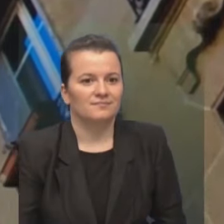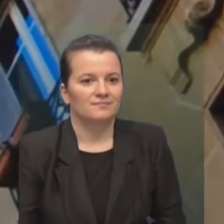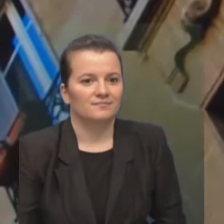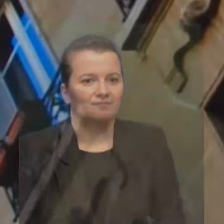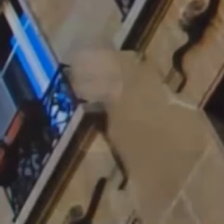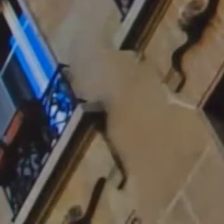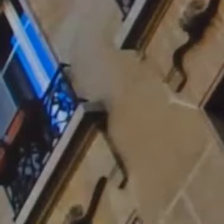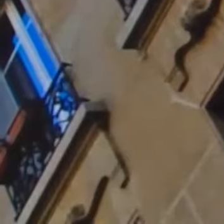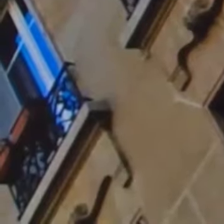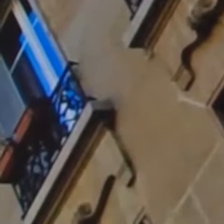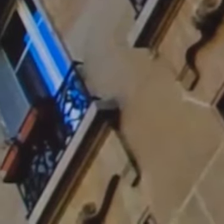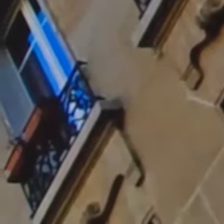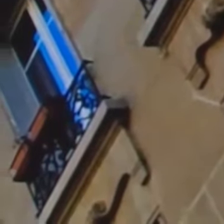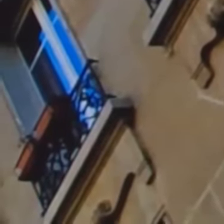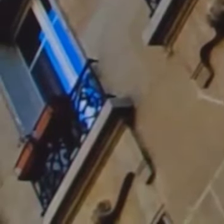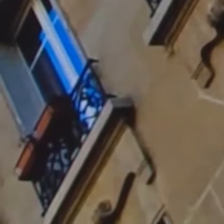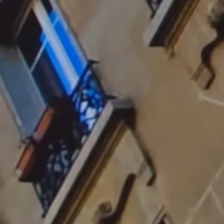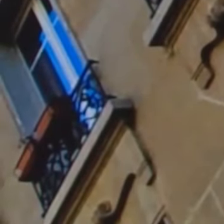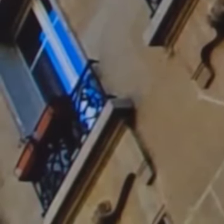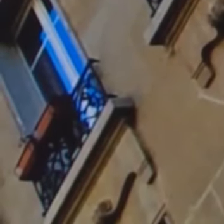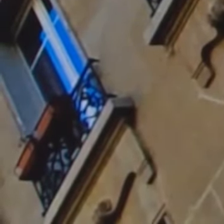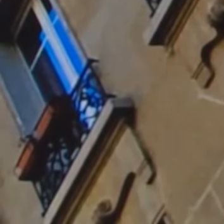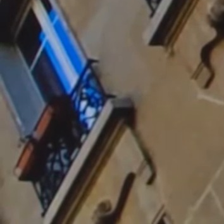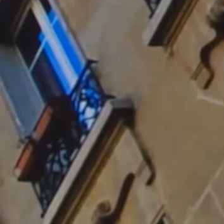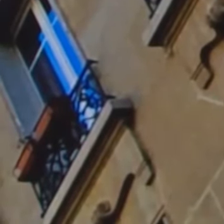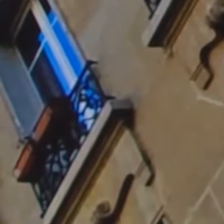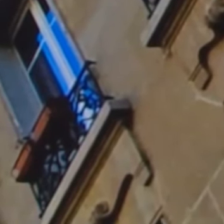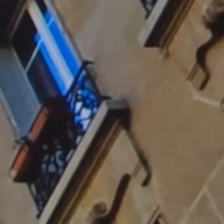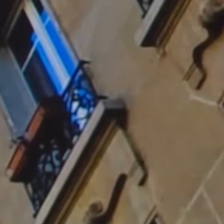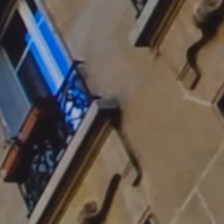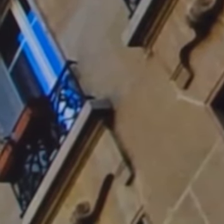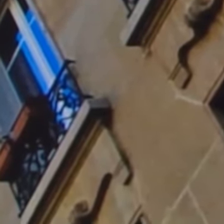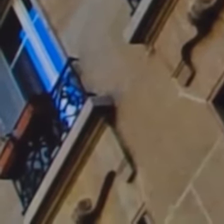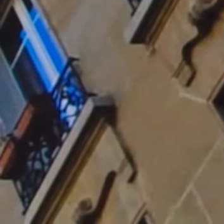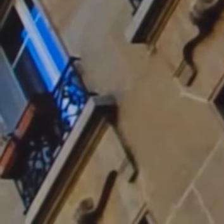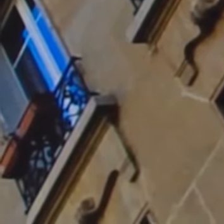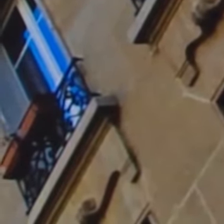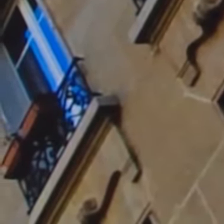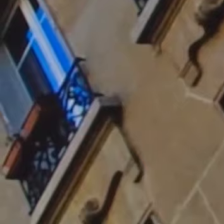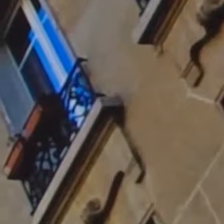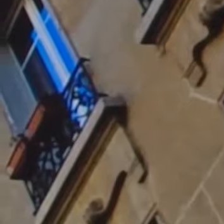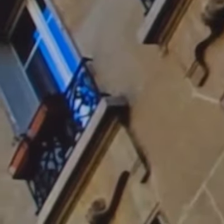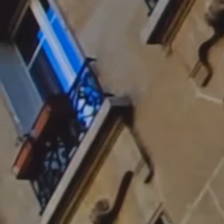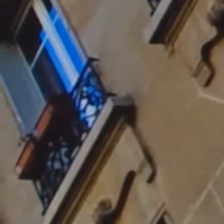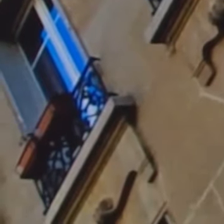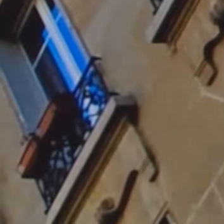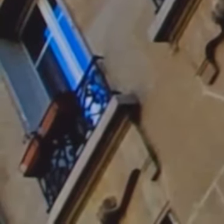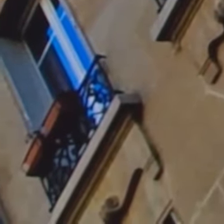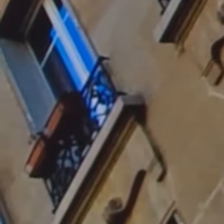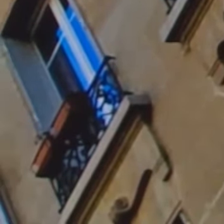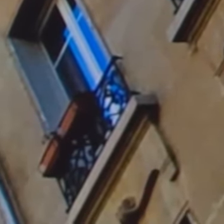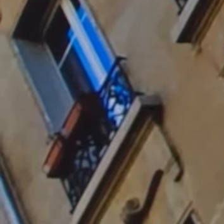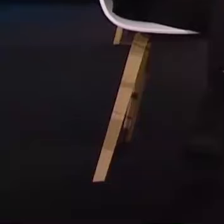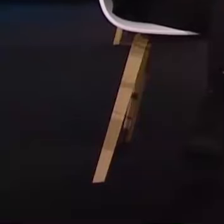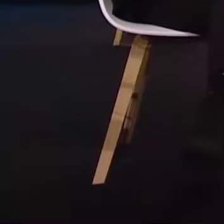of directors wanted to strengthen the board's skills in digital innovation and mobility, given the